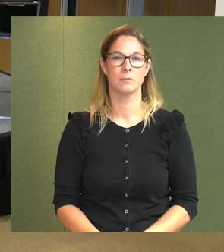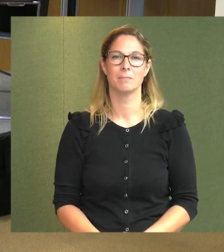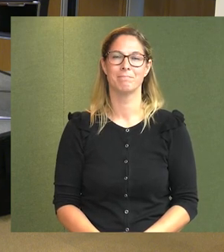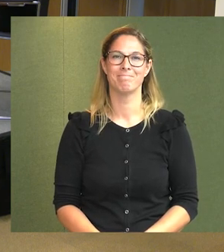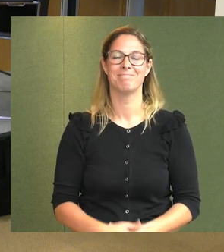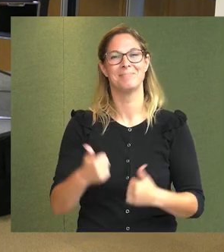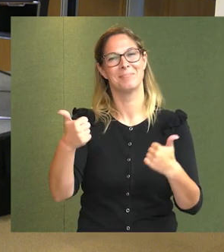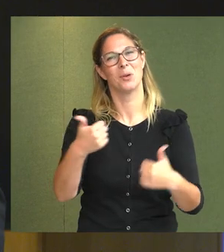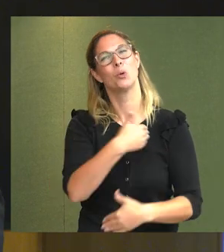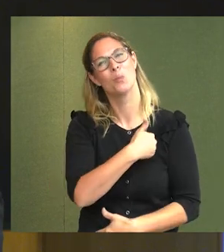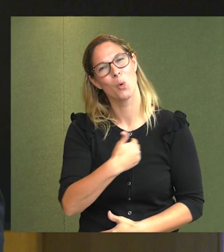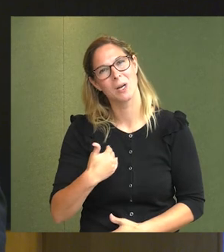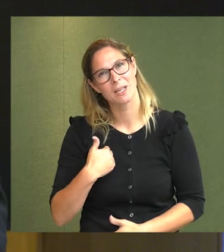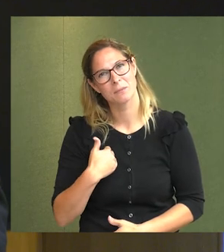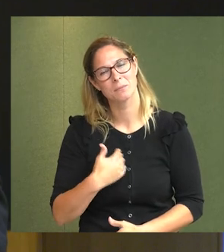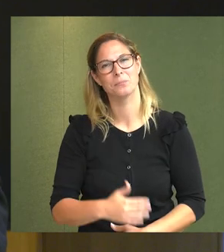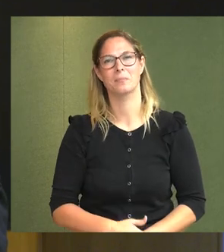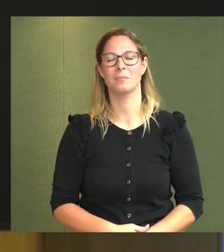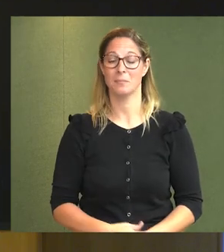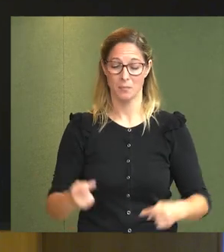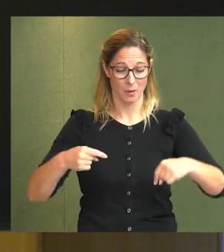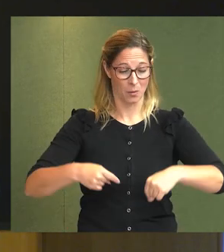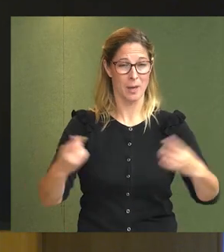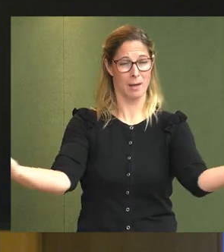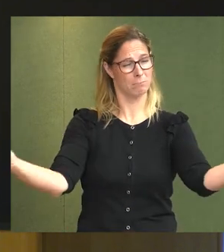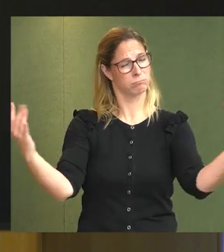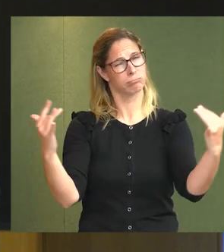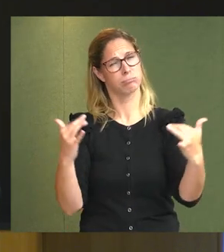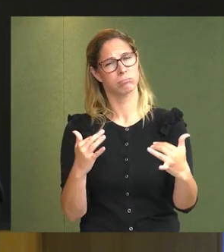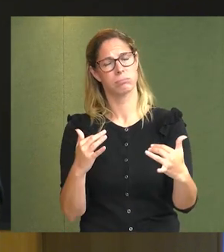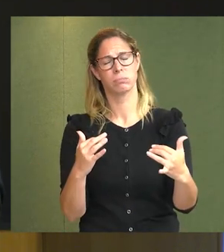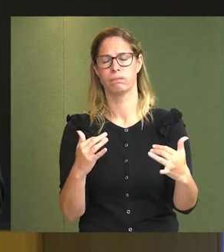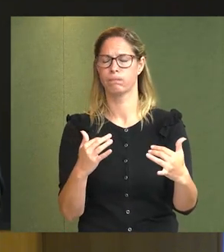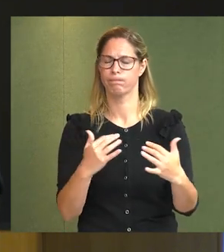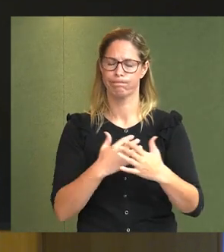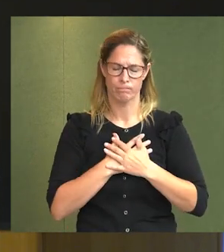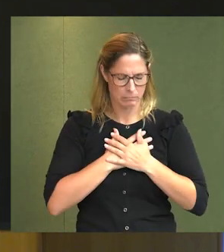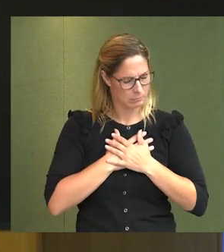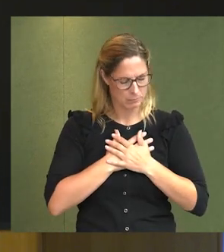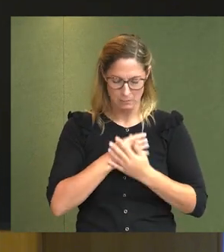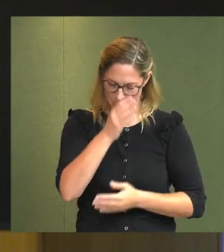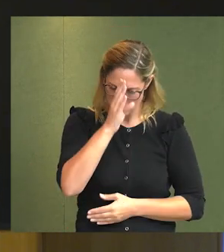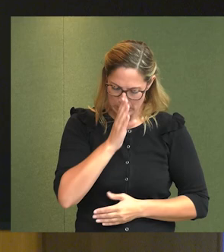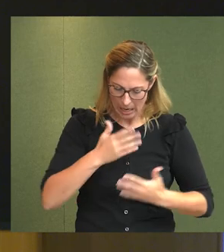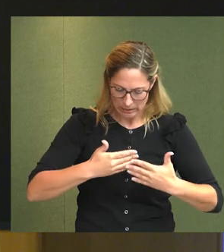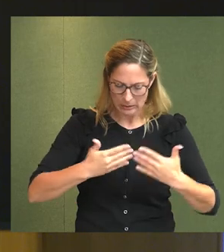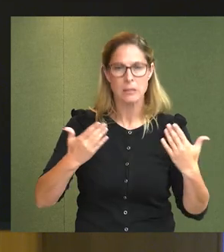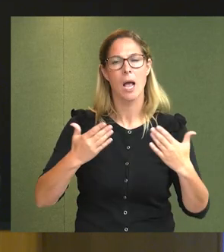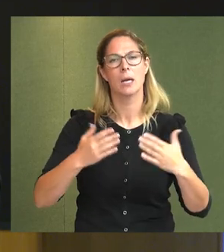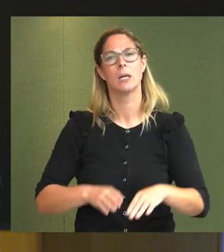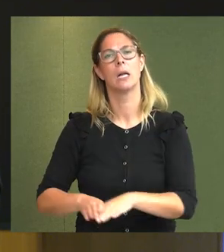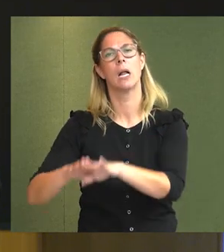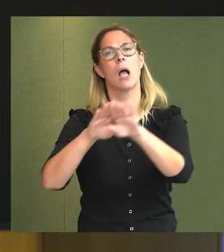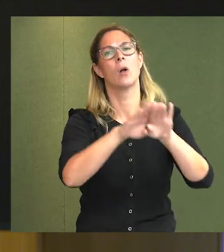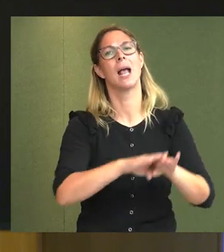Good morning. We gather to mark one of the saddest days in our nation's history,